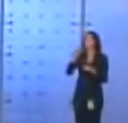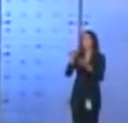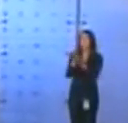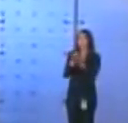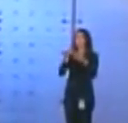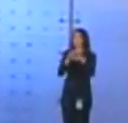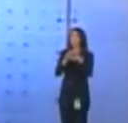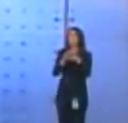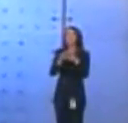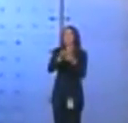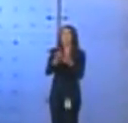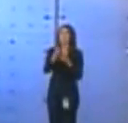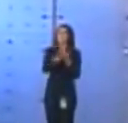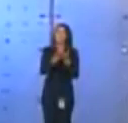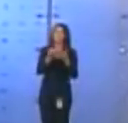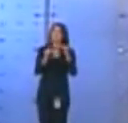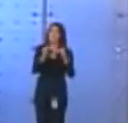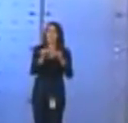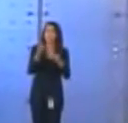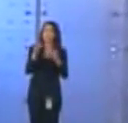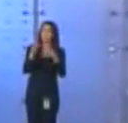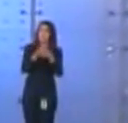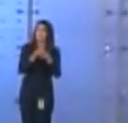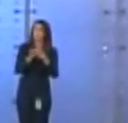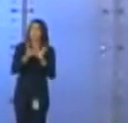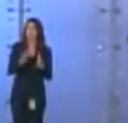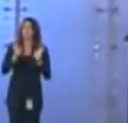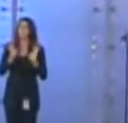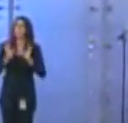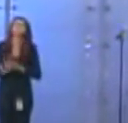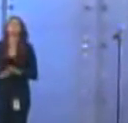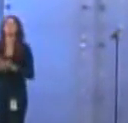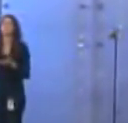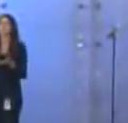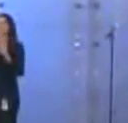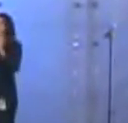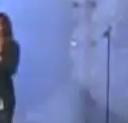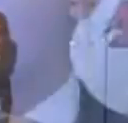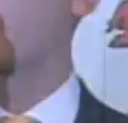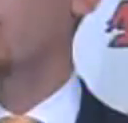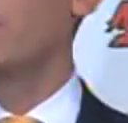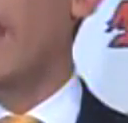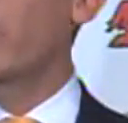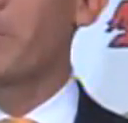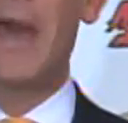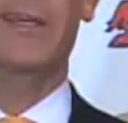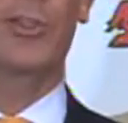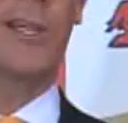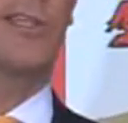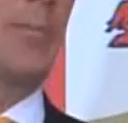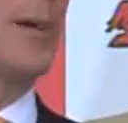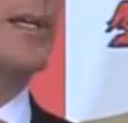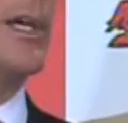budget stabilization fund left untouched. My budget demonstrates that we know how to control our costs, budget for the long term, and